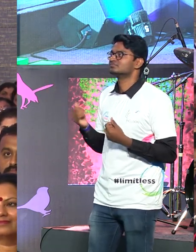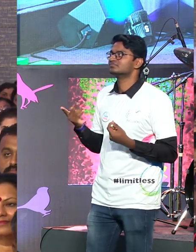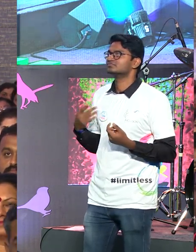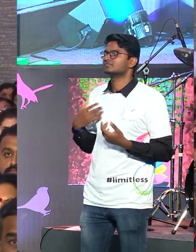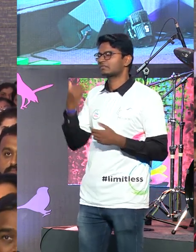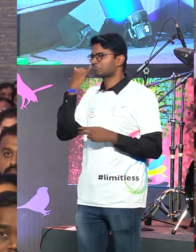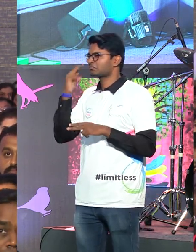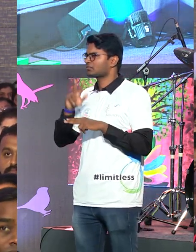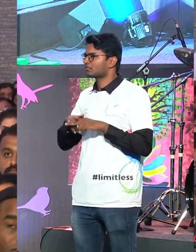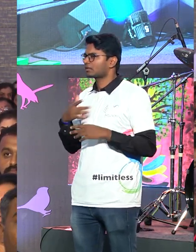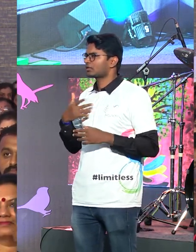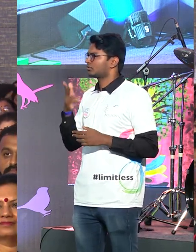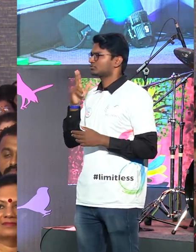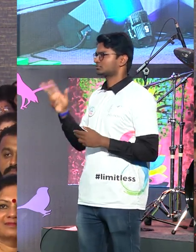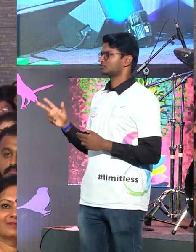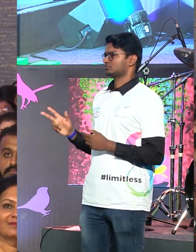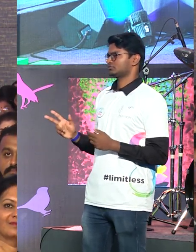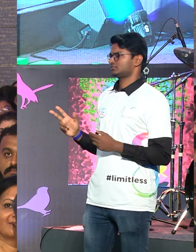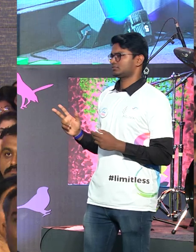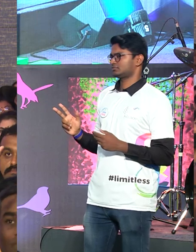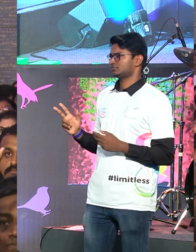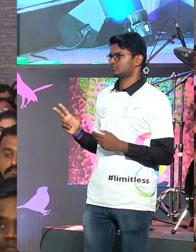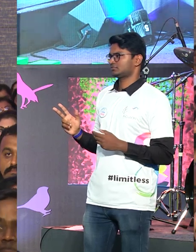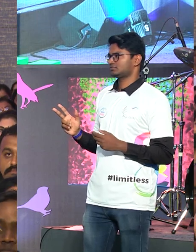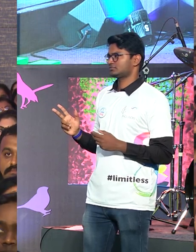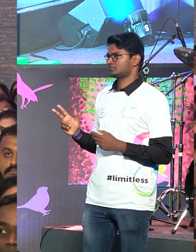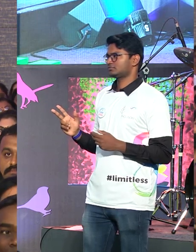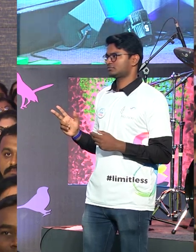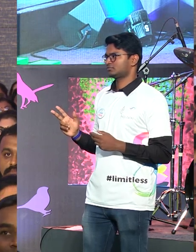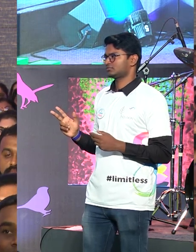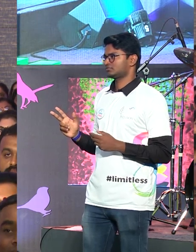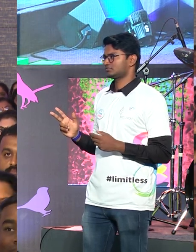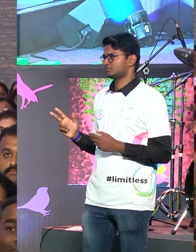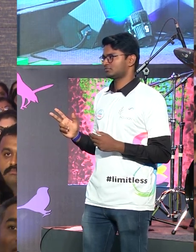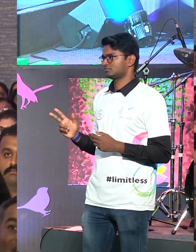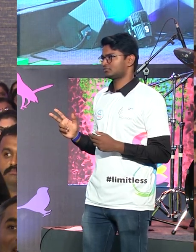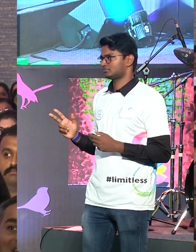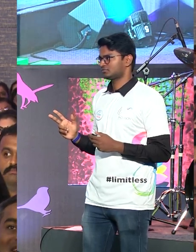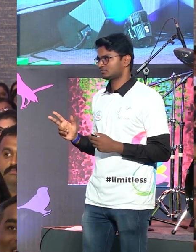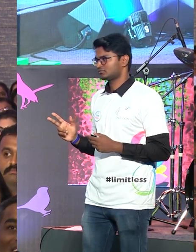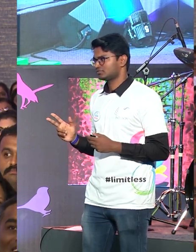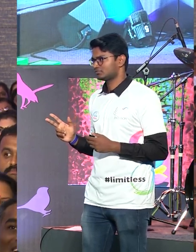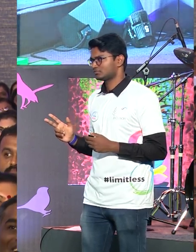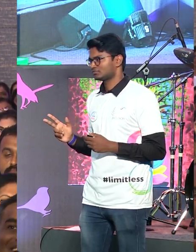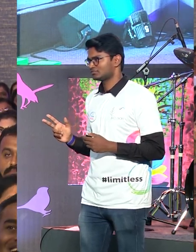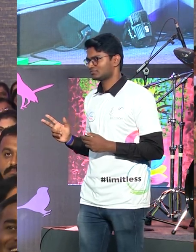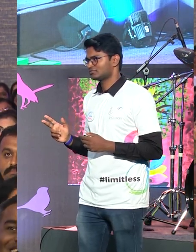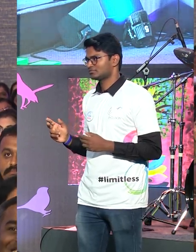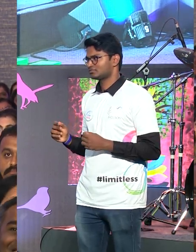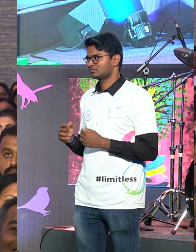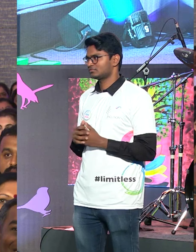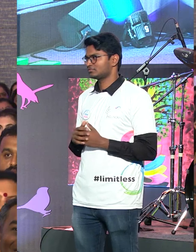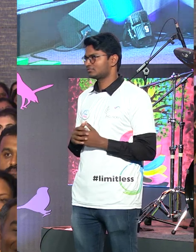Suppose I am to say, of course, I admit, you are very beautiful, okay?